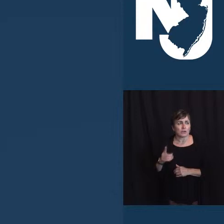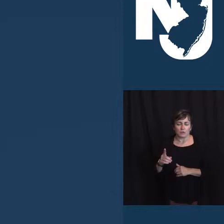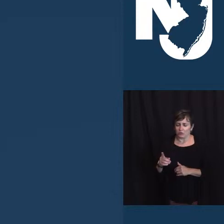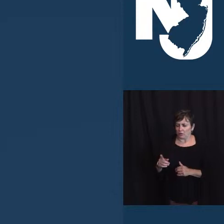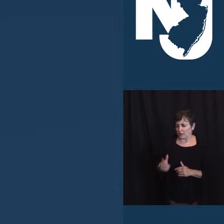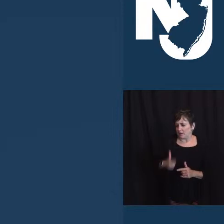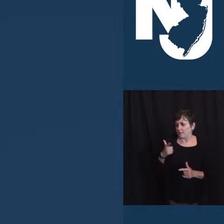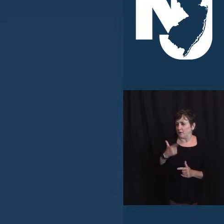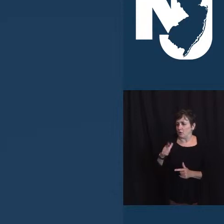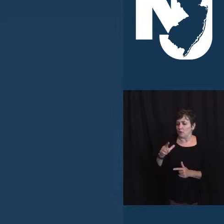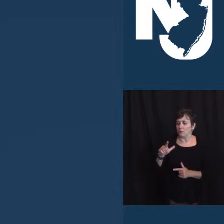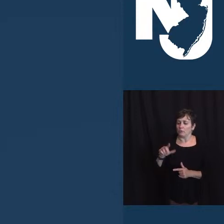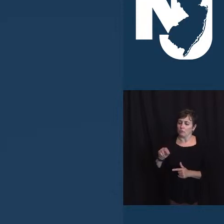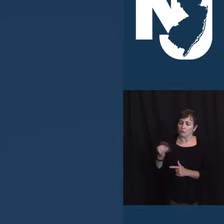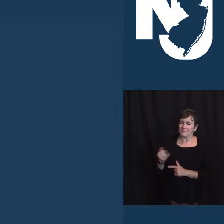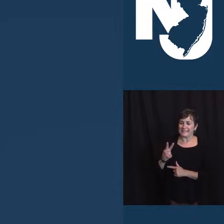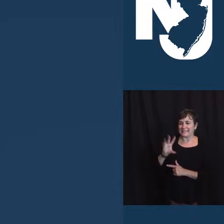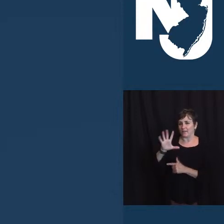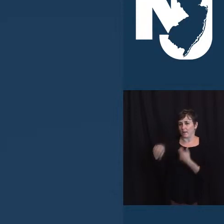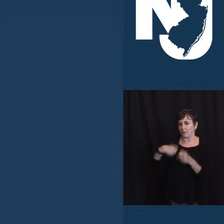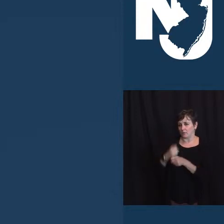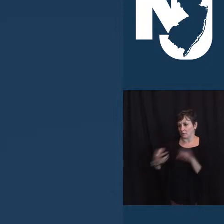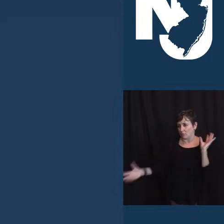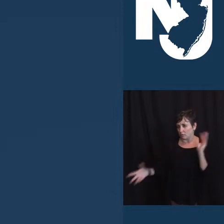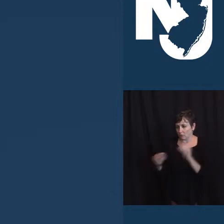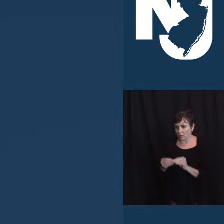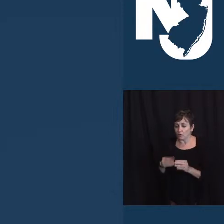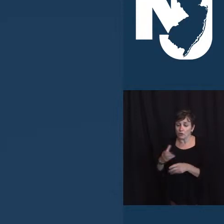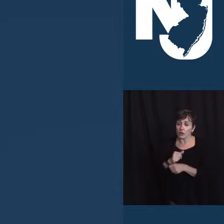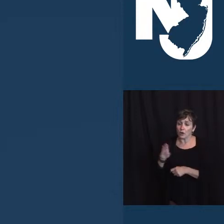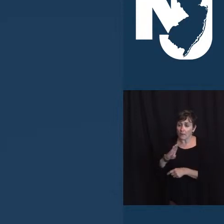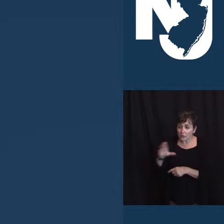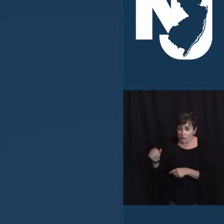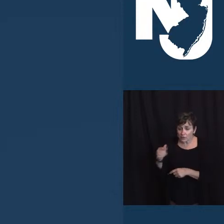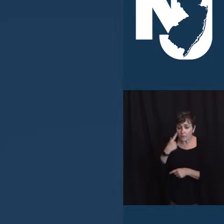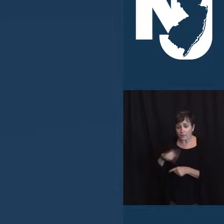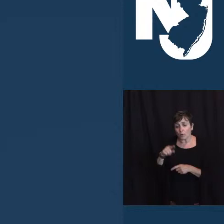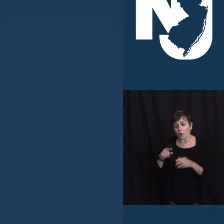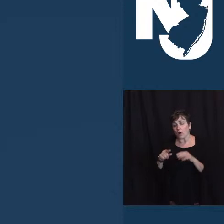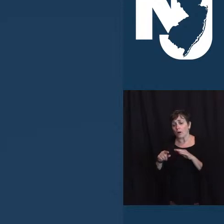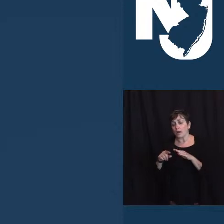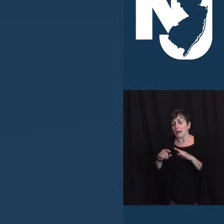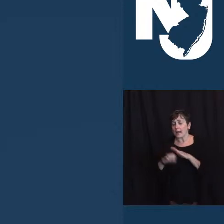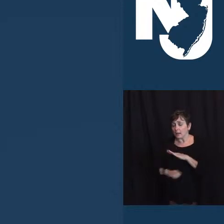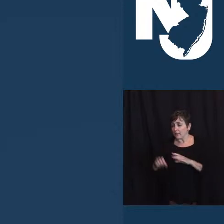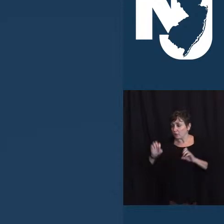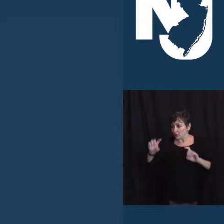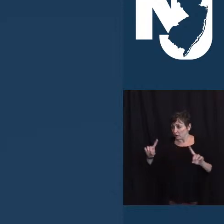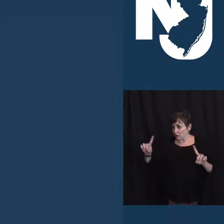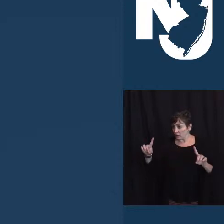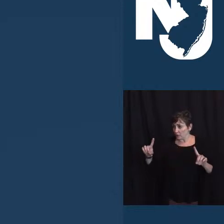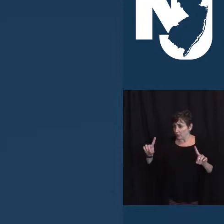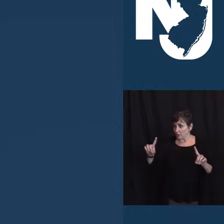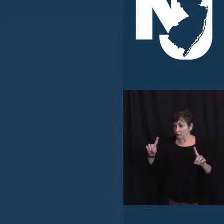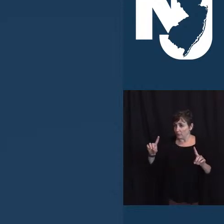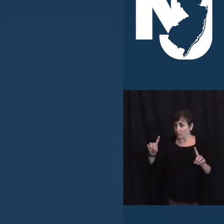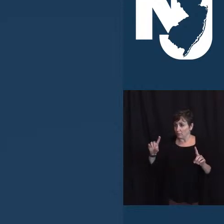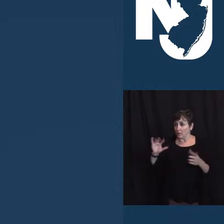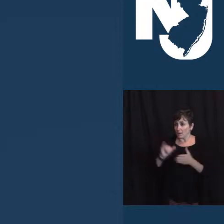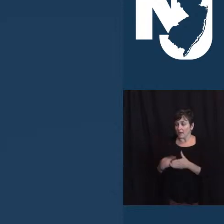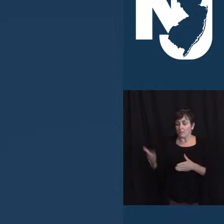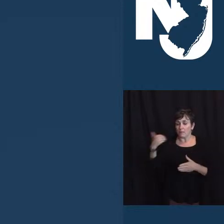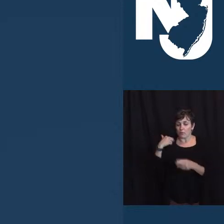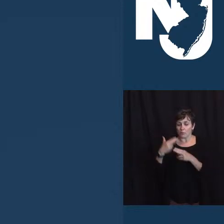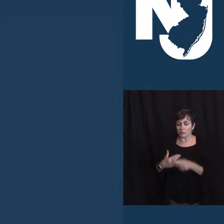71 years. Donna received a bachelor's degree in elementary education from what was then known as Glassboro